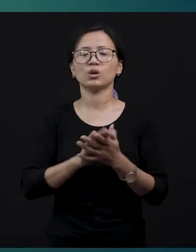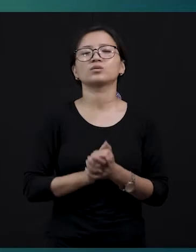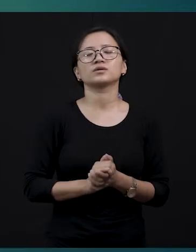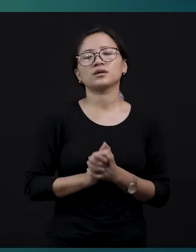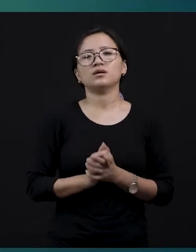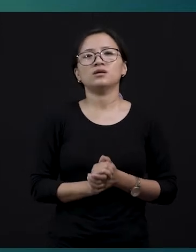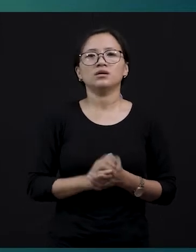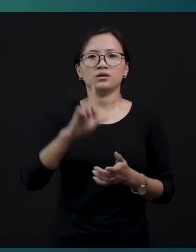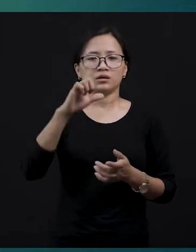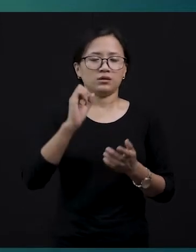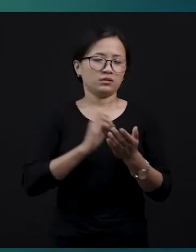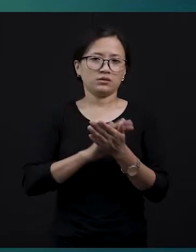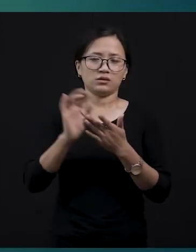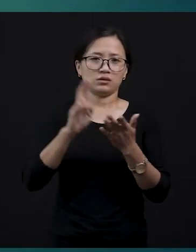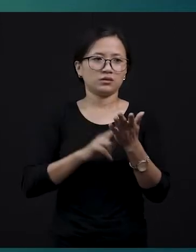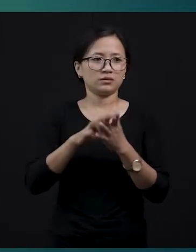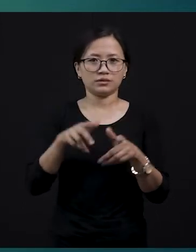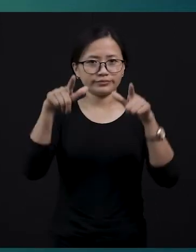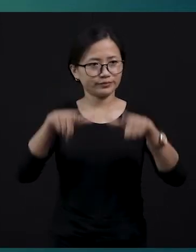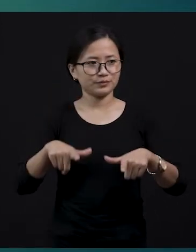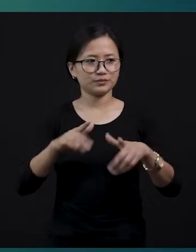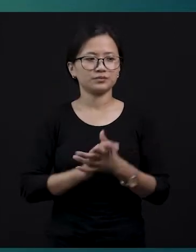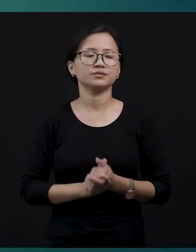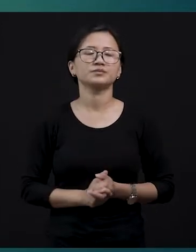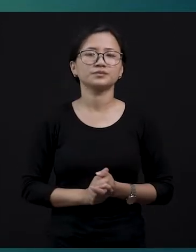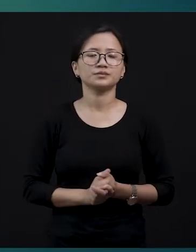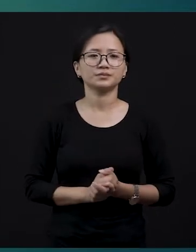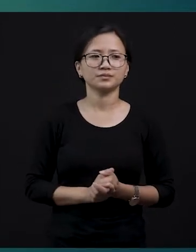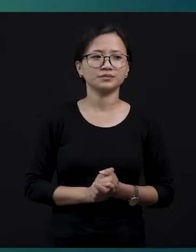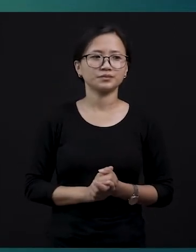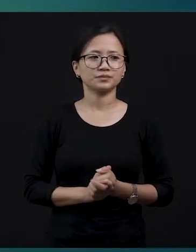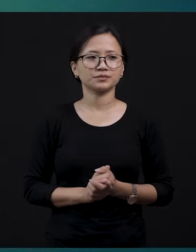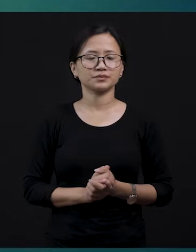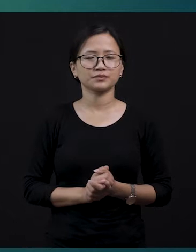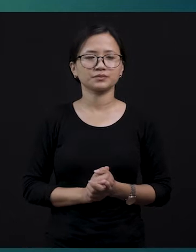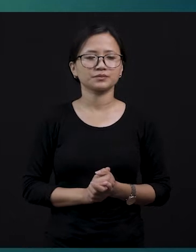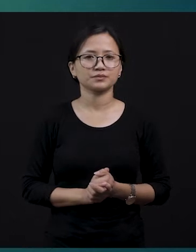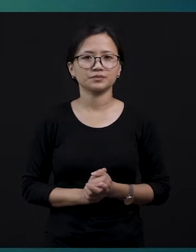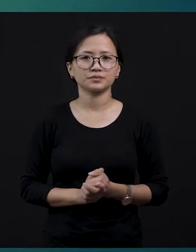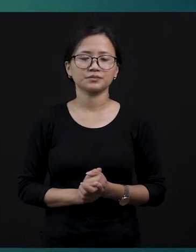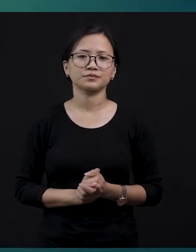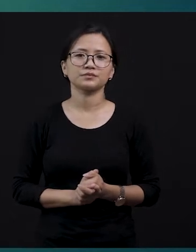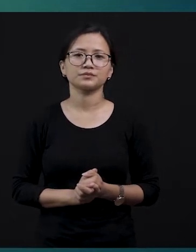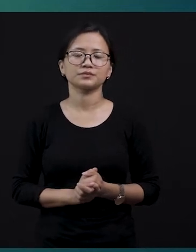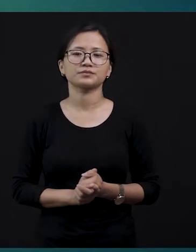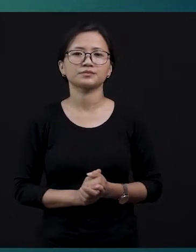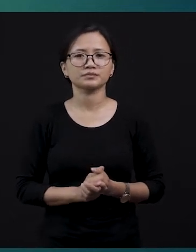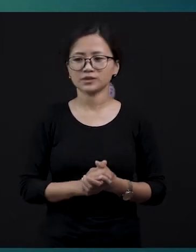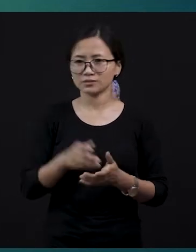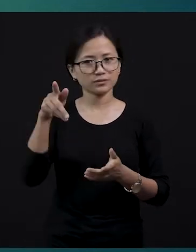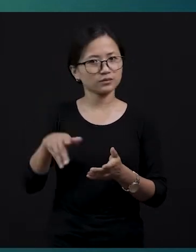legs will be the hind legs, okay? So gerbils are mouse, but they have longer hind legs, and it is a desert